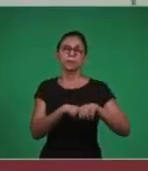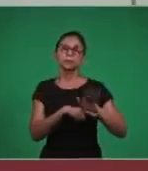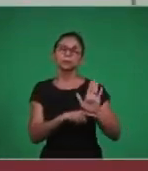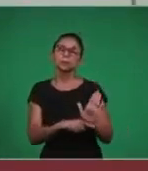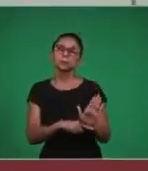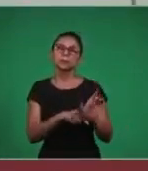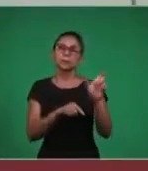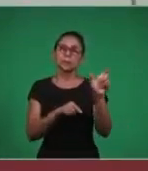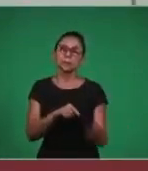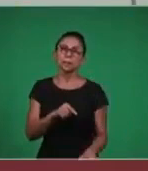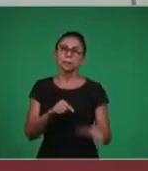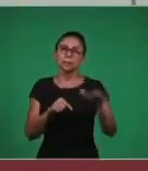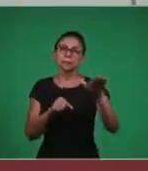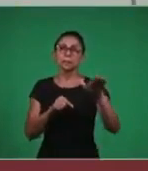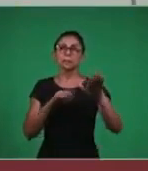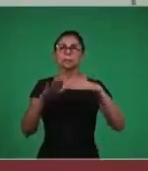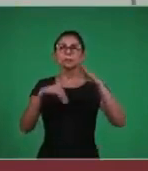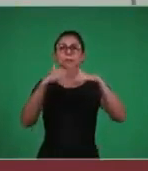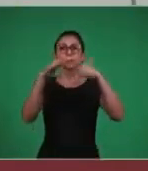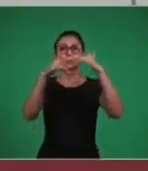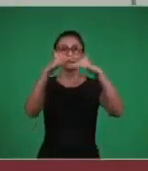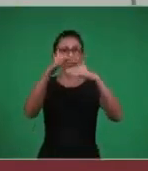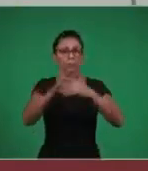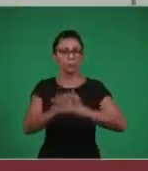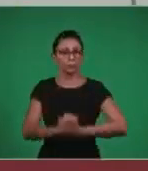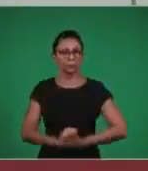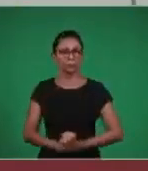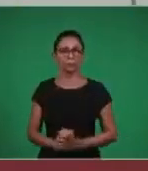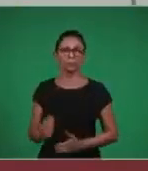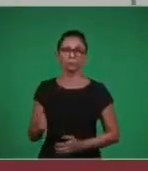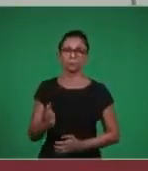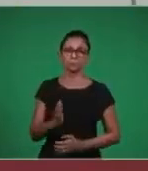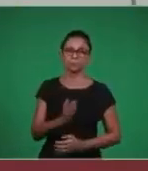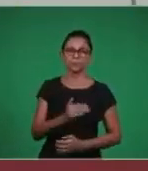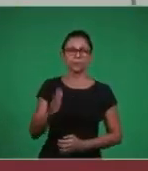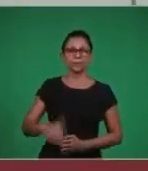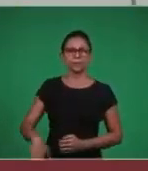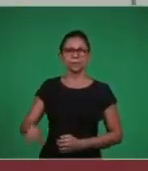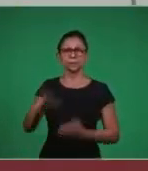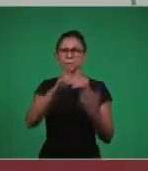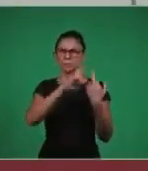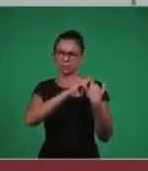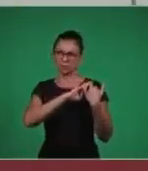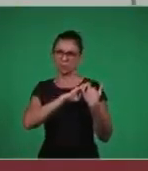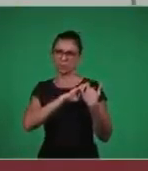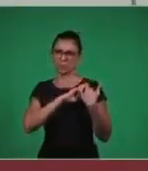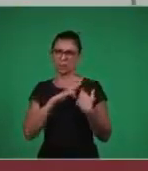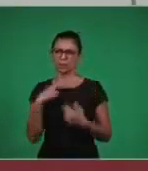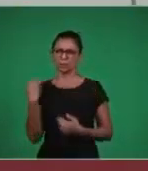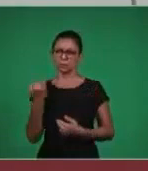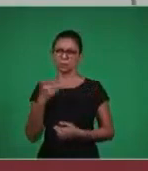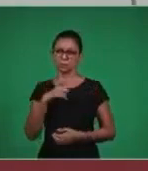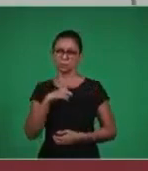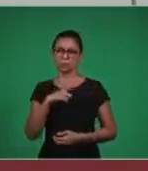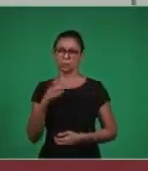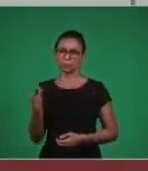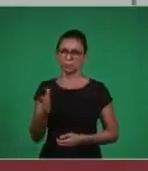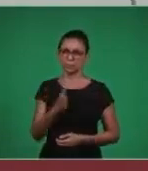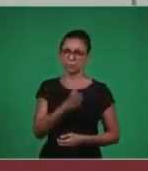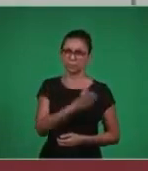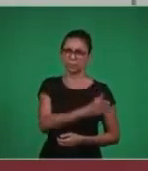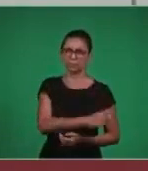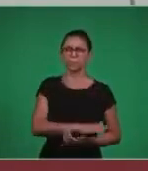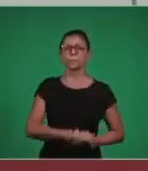able to develop it. And besides their own obligations, there are many other things, next